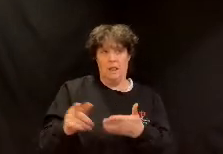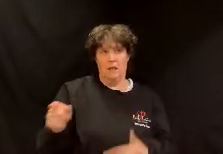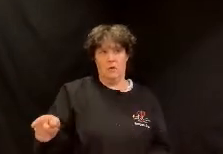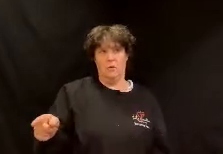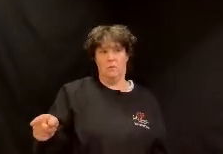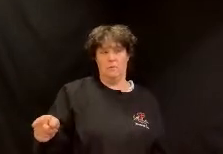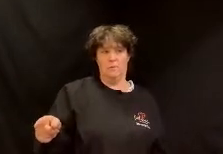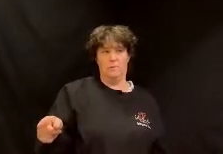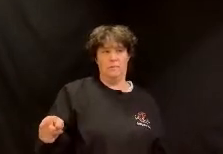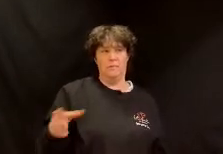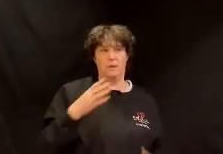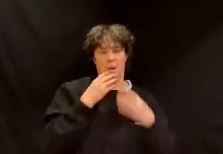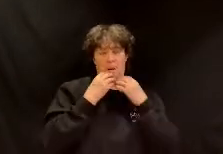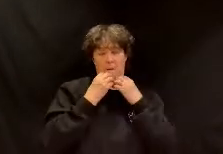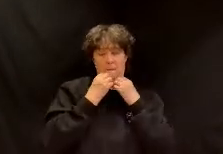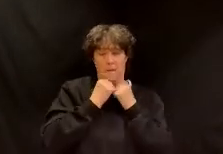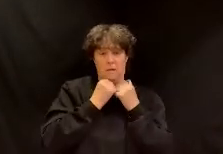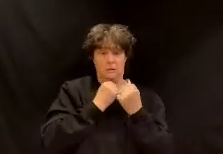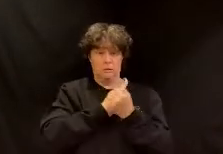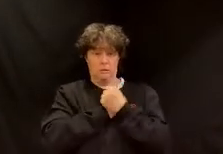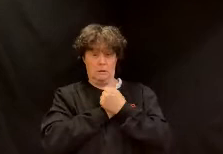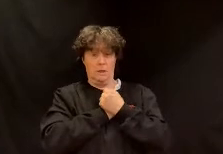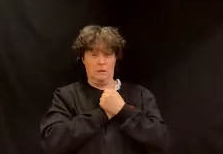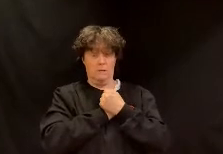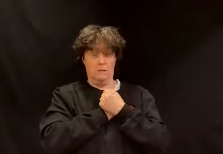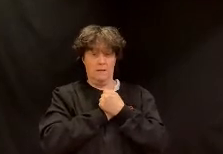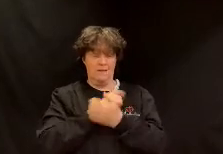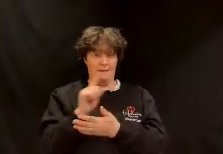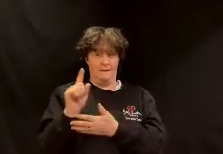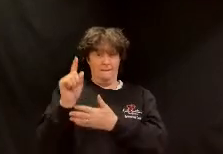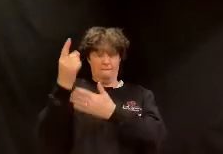The word compassion there, actually, in the original word,